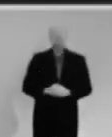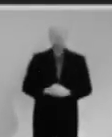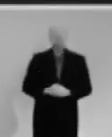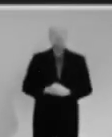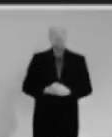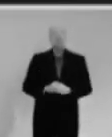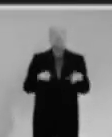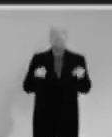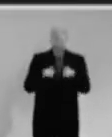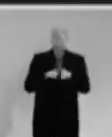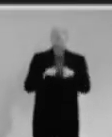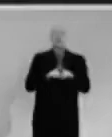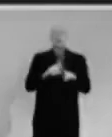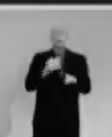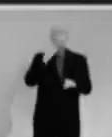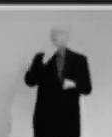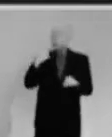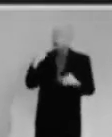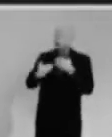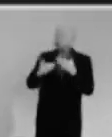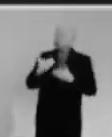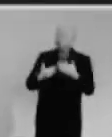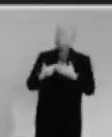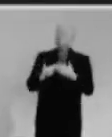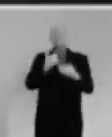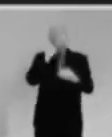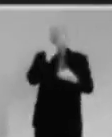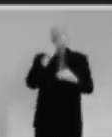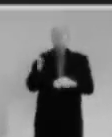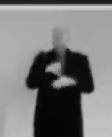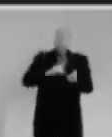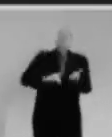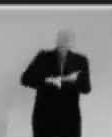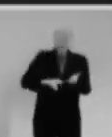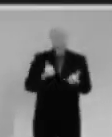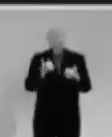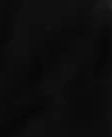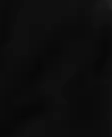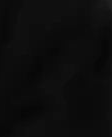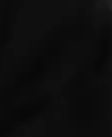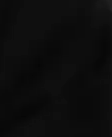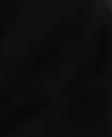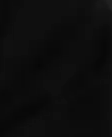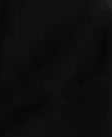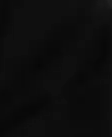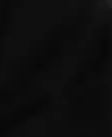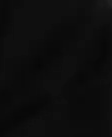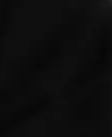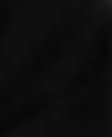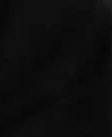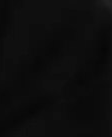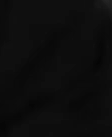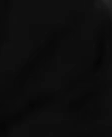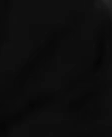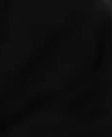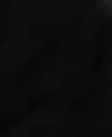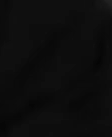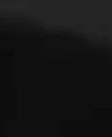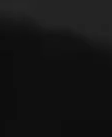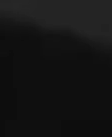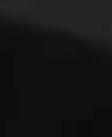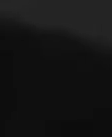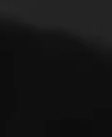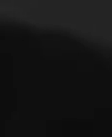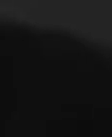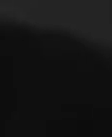enough just to go back to normal. We've lost too much. We've mourned too many.